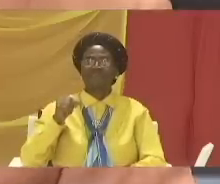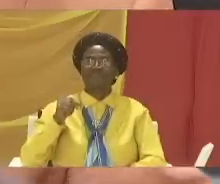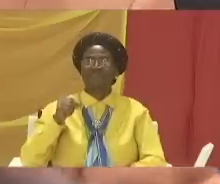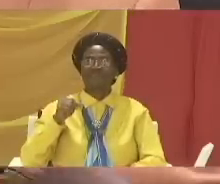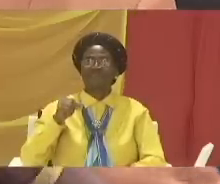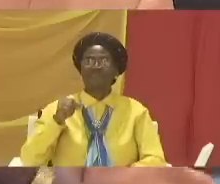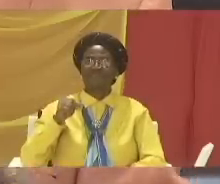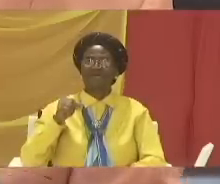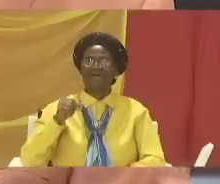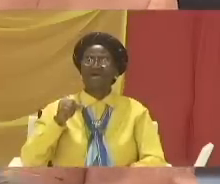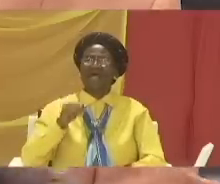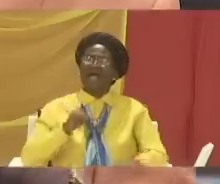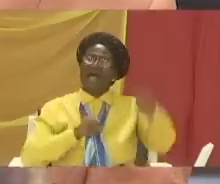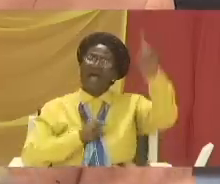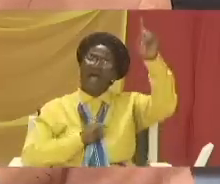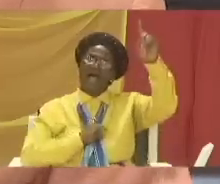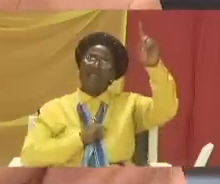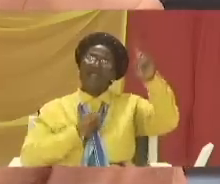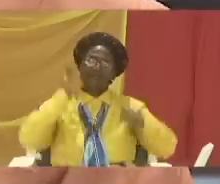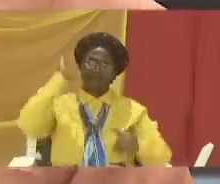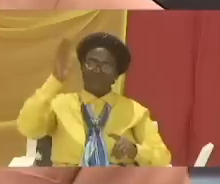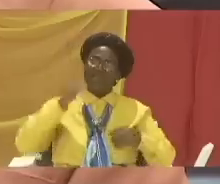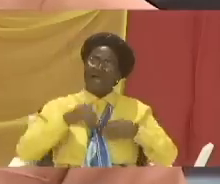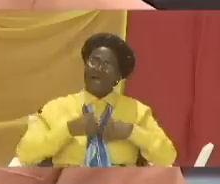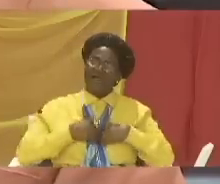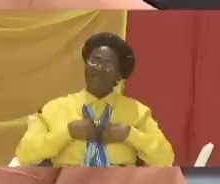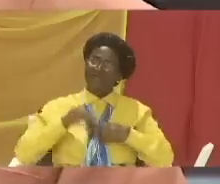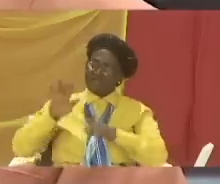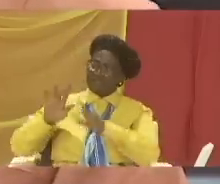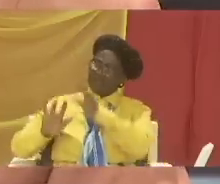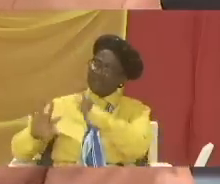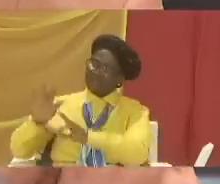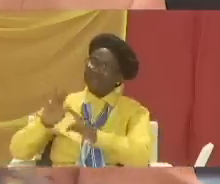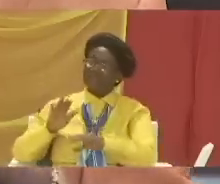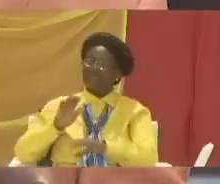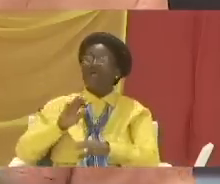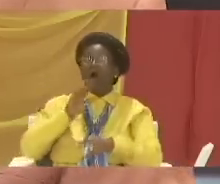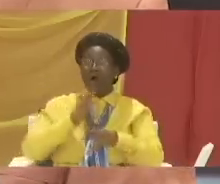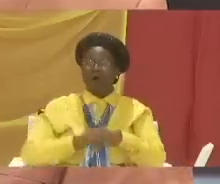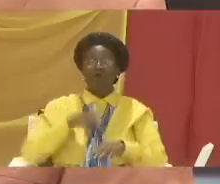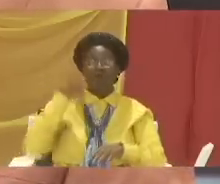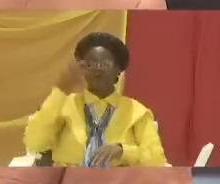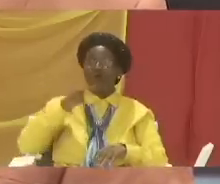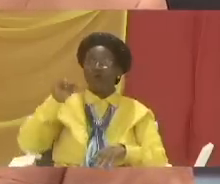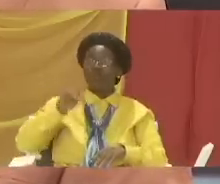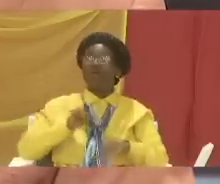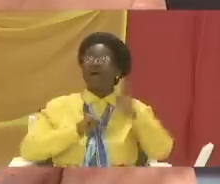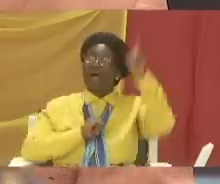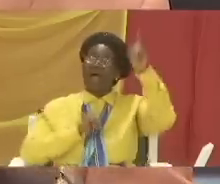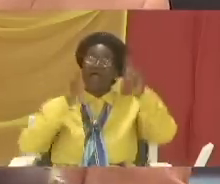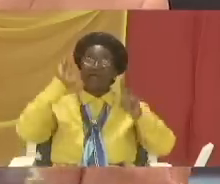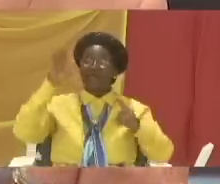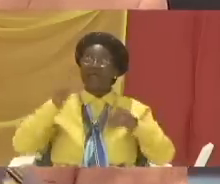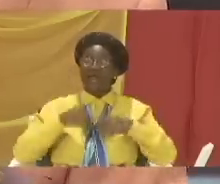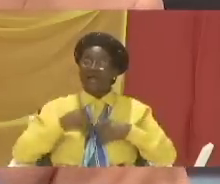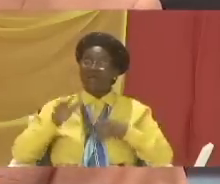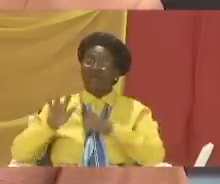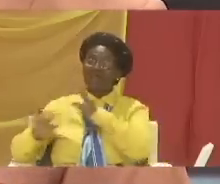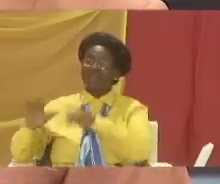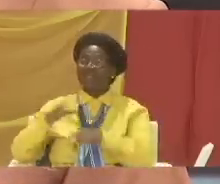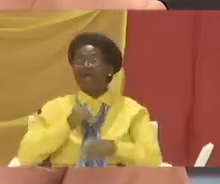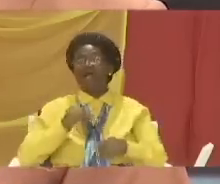I will have mercy on whom I will have mercy, and I will have compassion on whom I will have